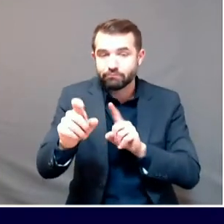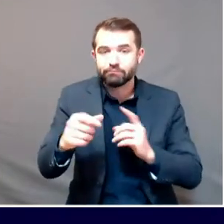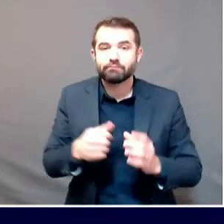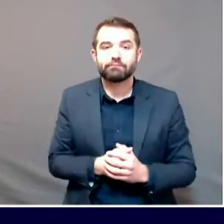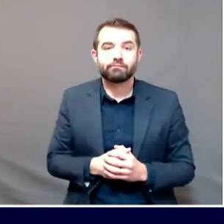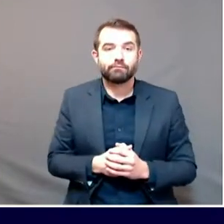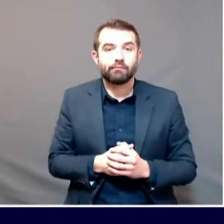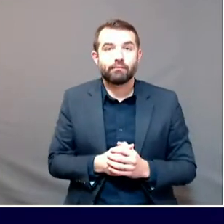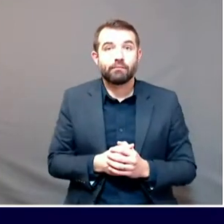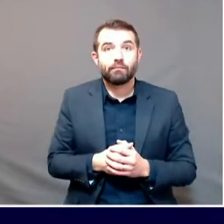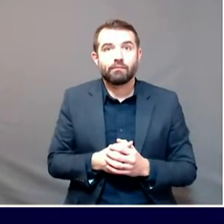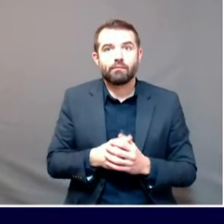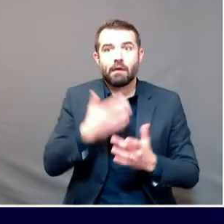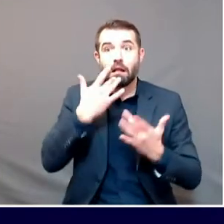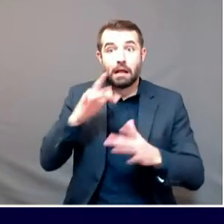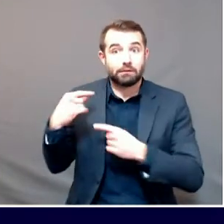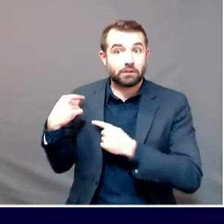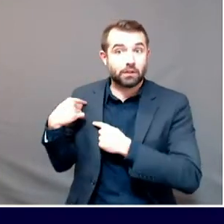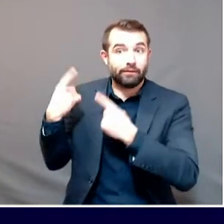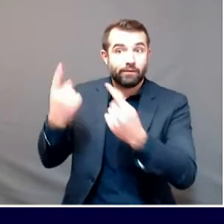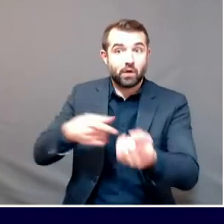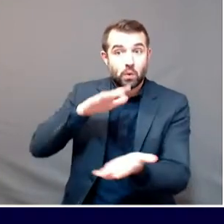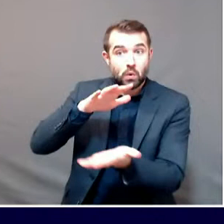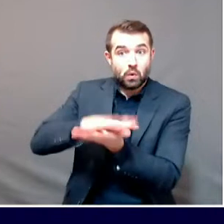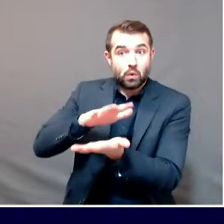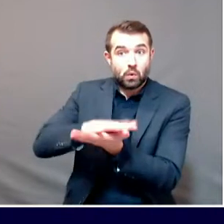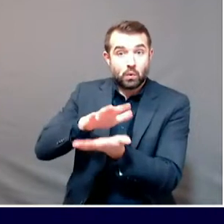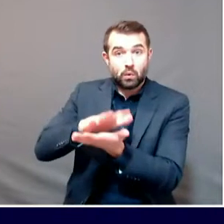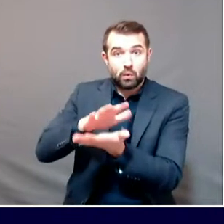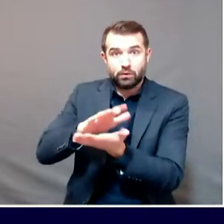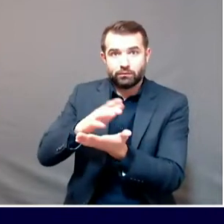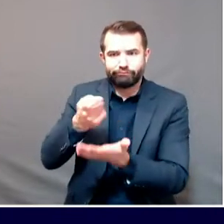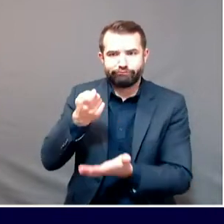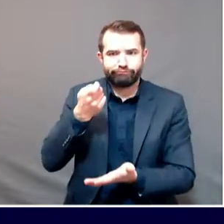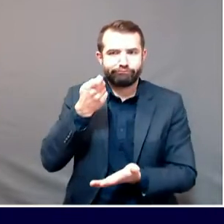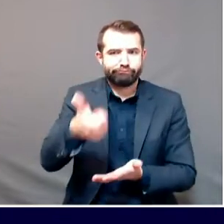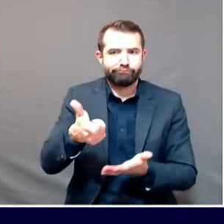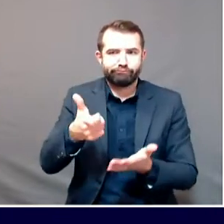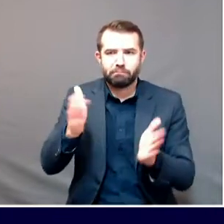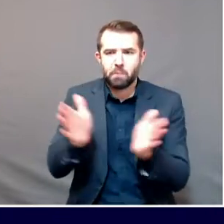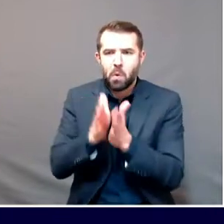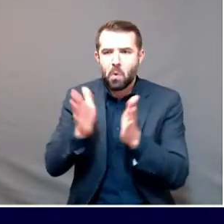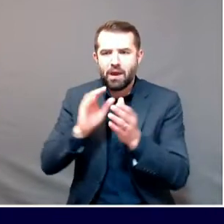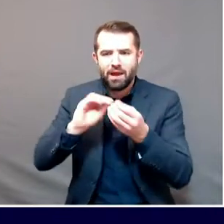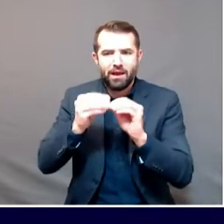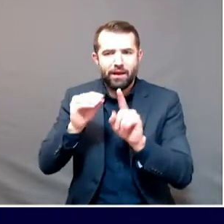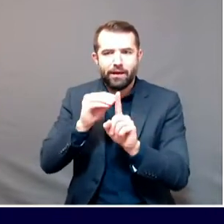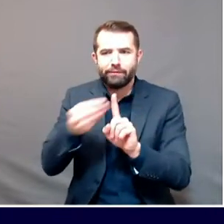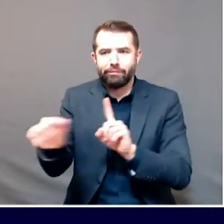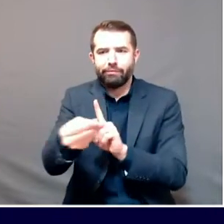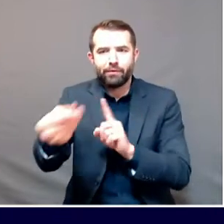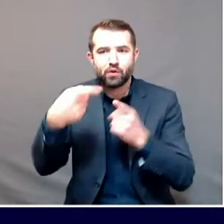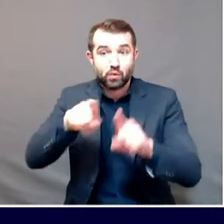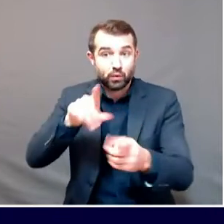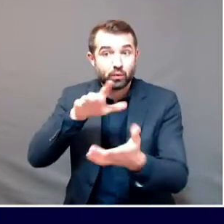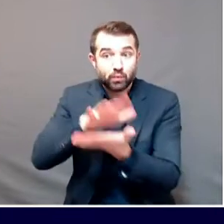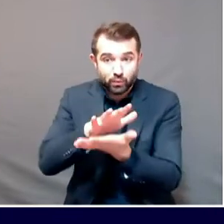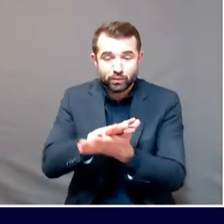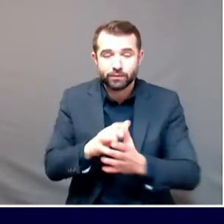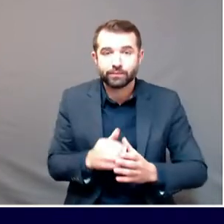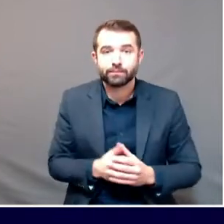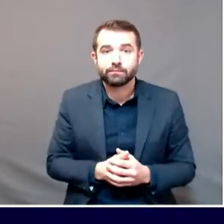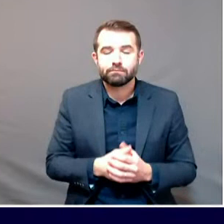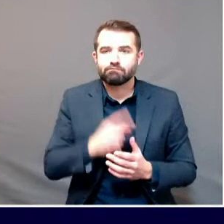within schools. I talked about this a few weeks ago, and thankfully that finding seems to have held,